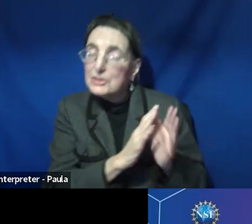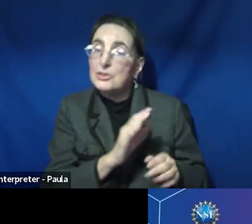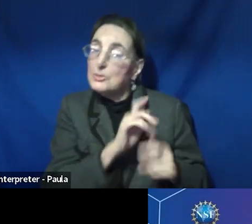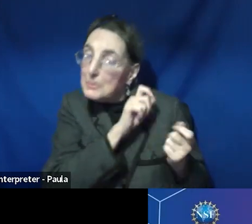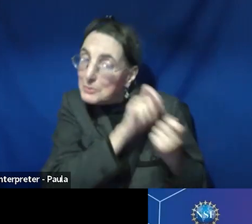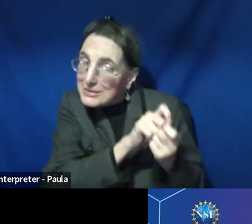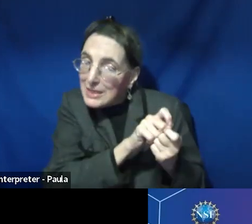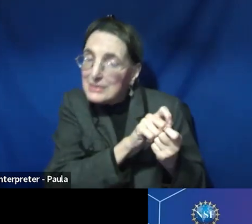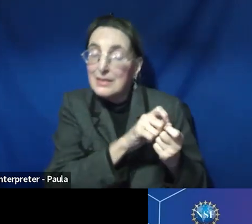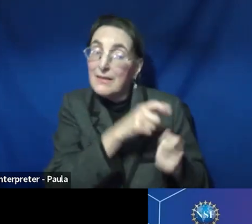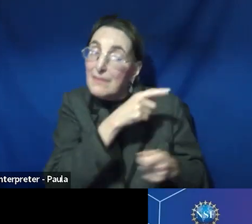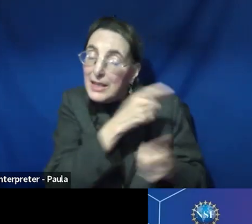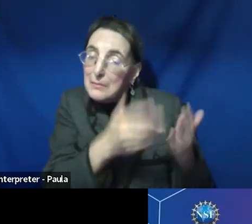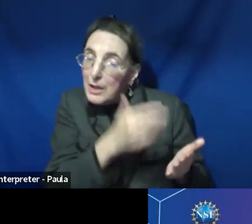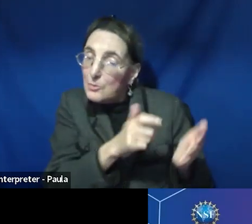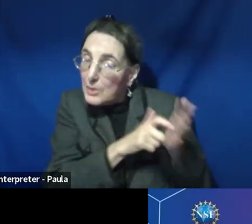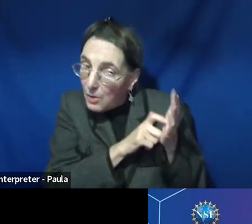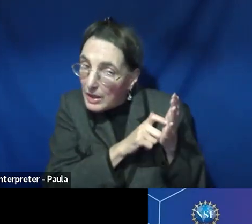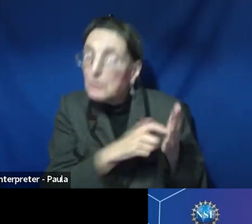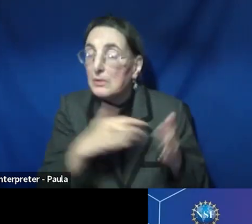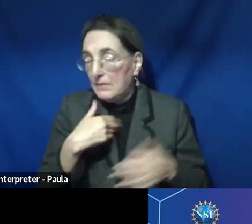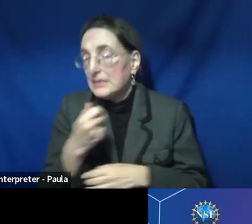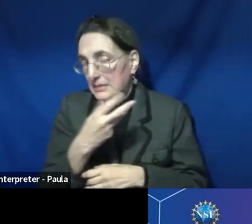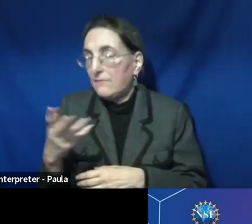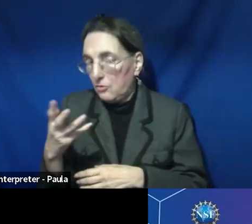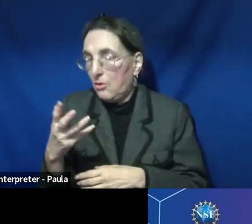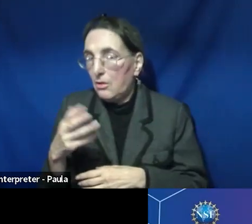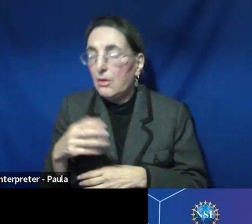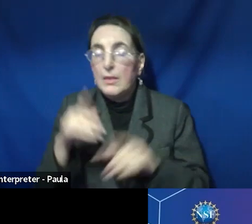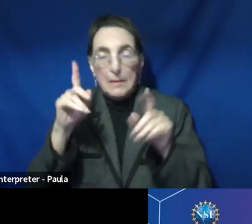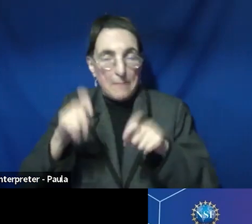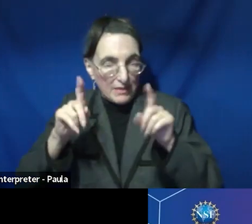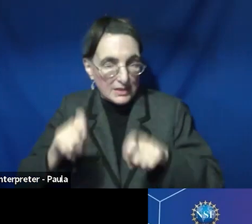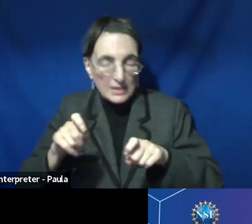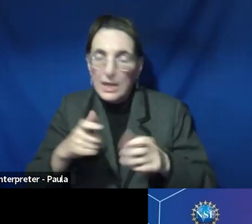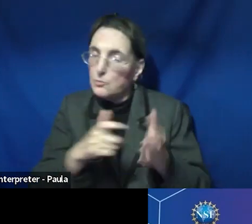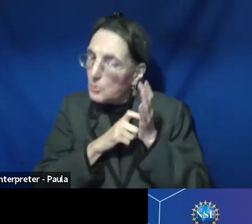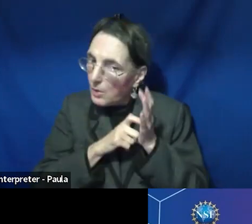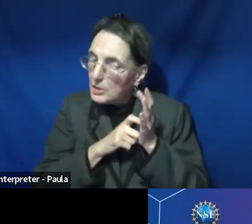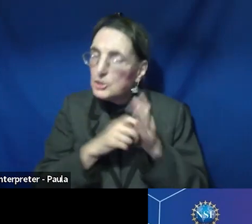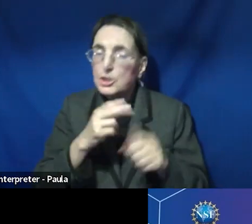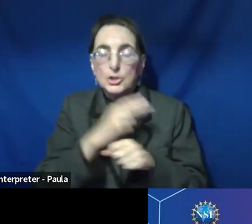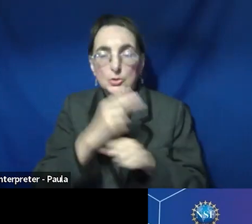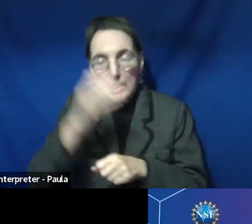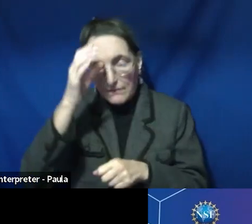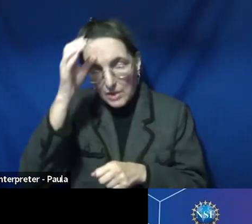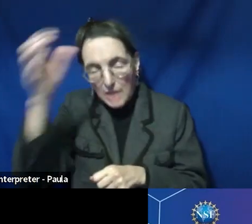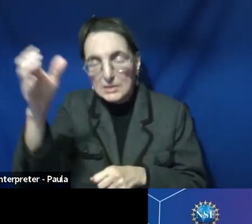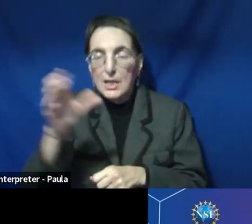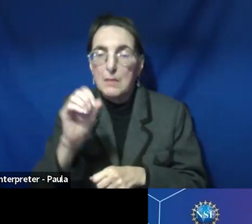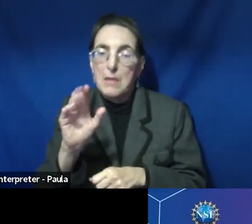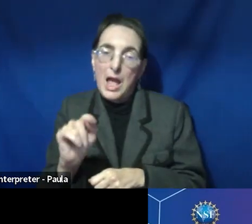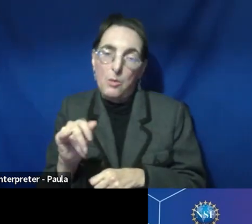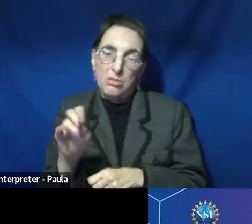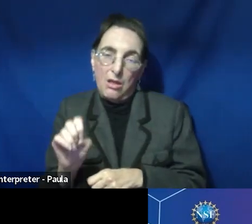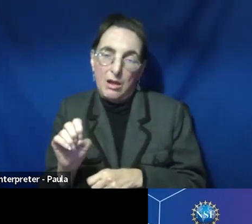may require, and we have had a couple that have piloted and required use of the concept outline. So in that case,